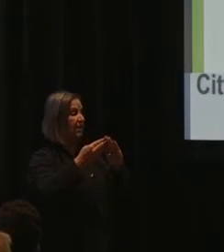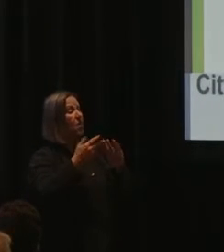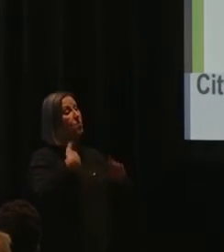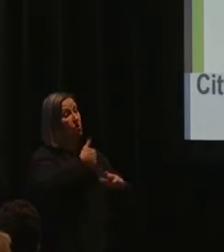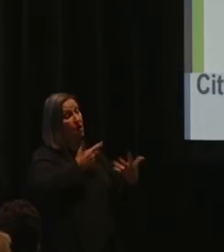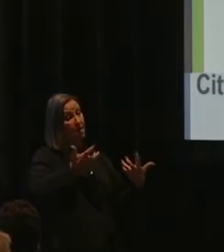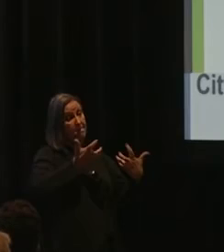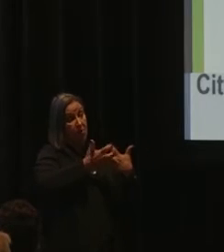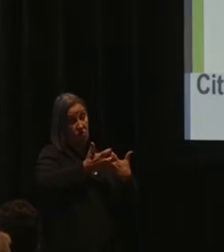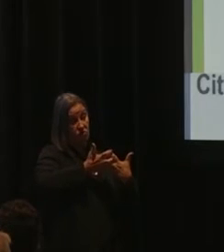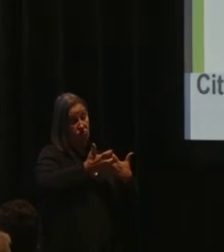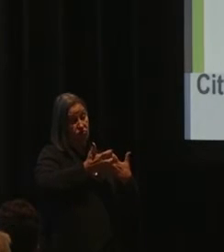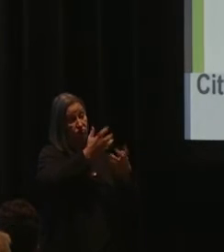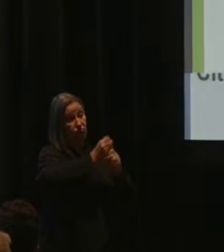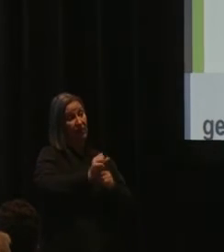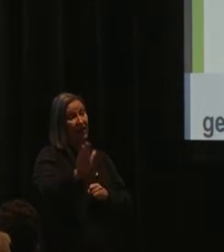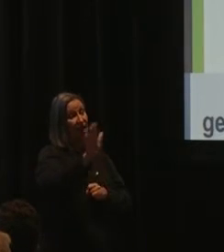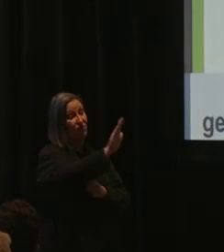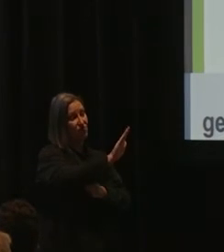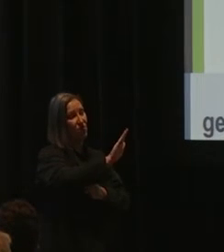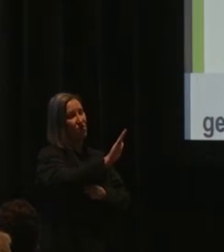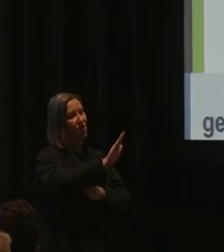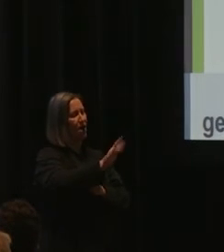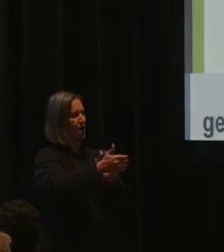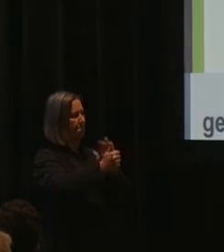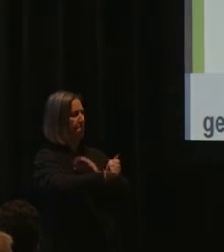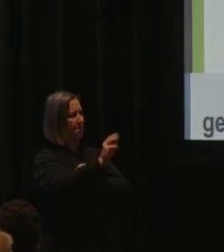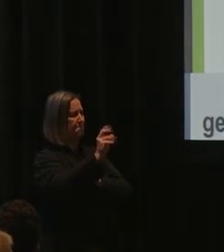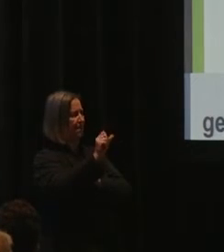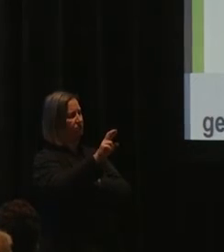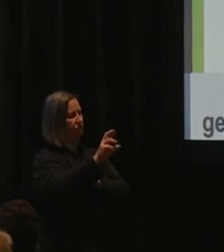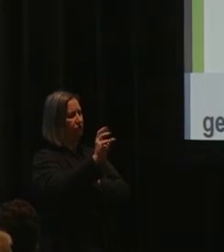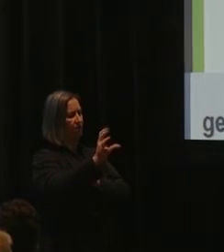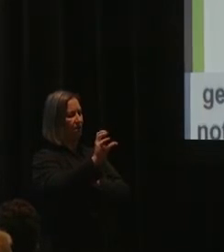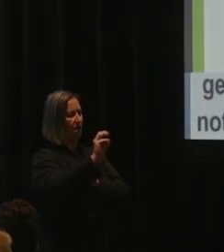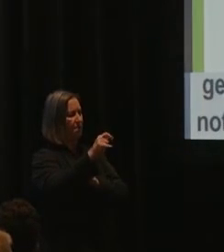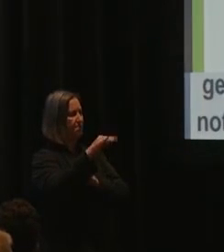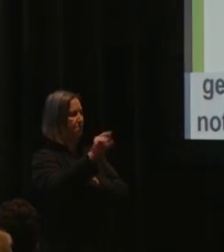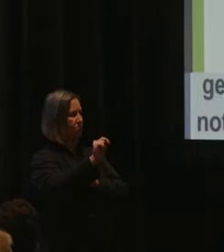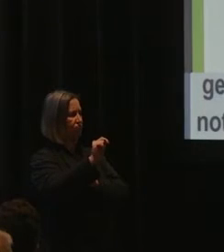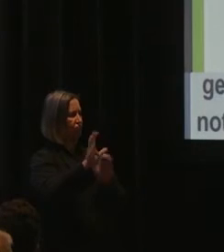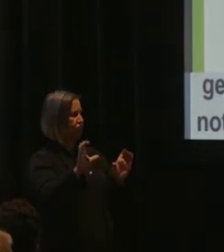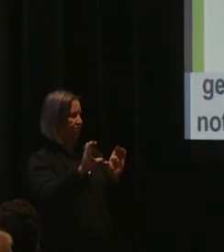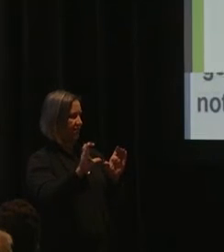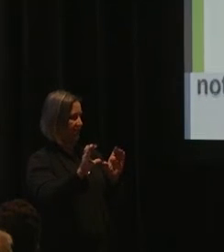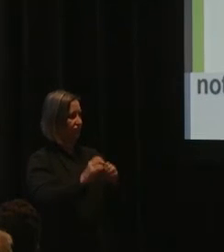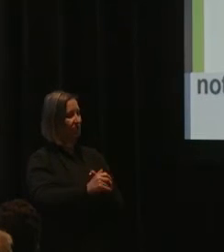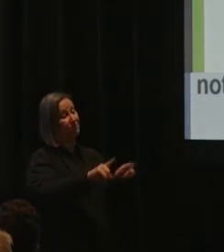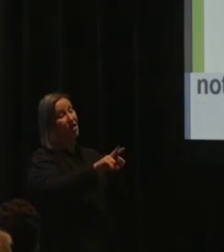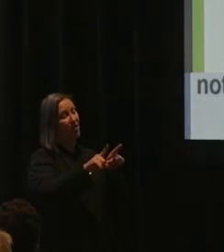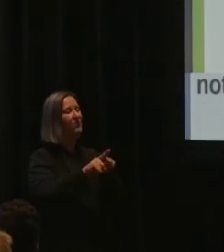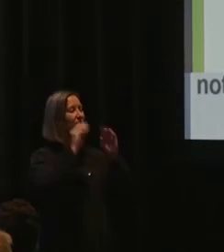partner to get your Master Composter certification. But that's not all Ecocentro does. We also educate on